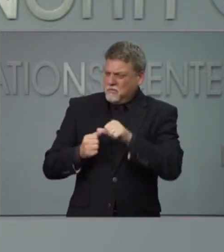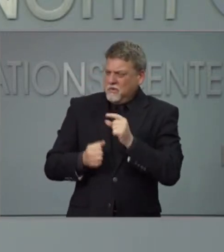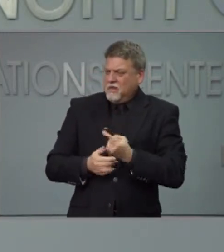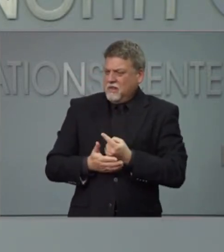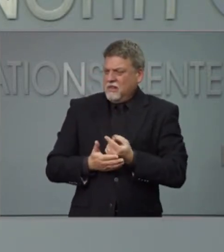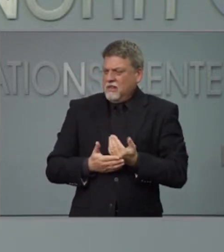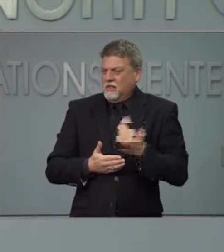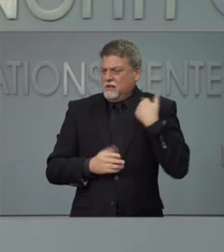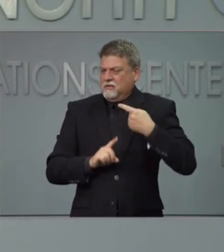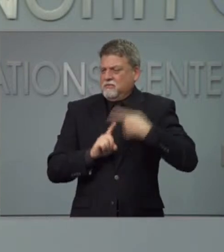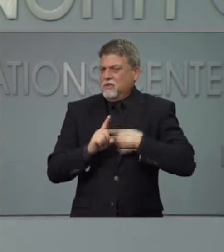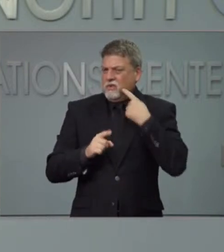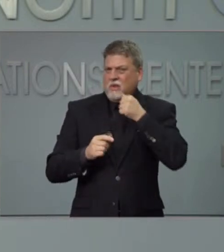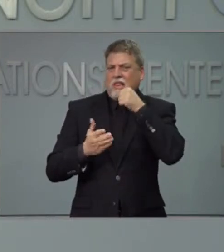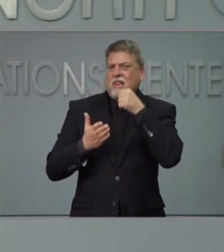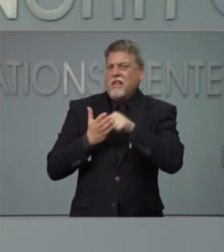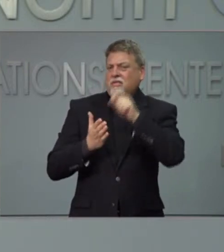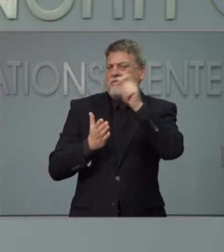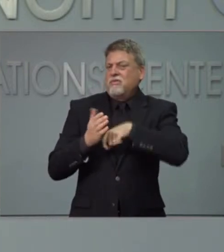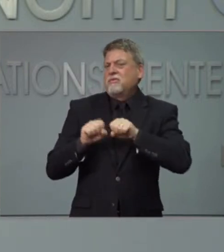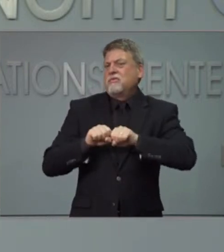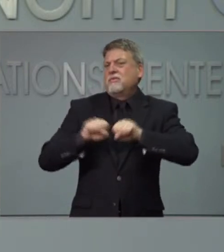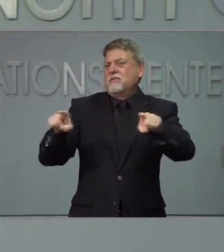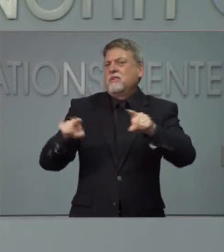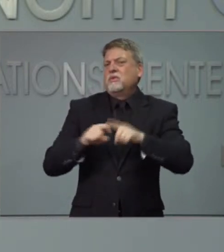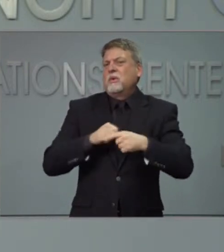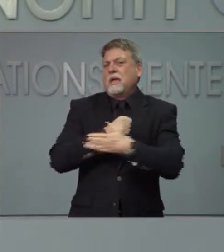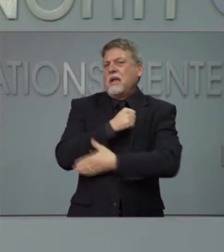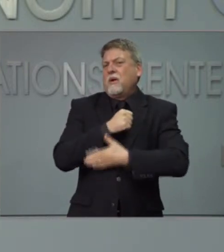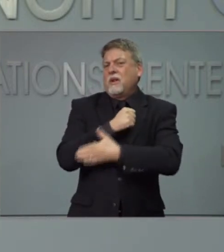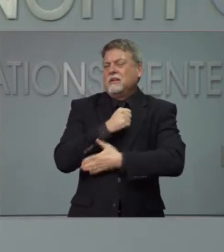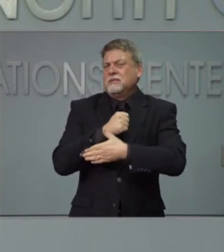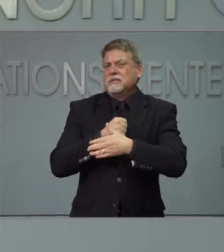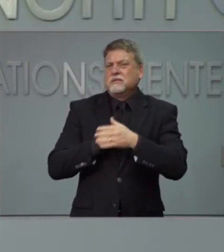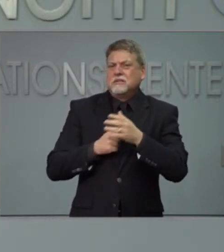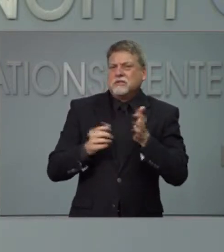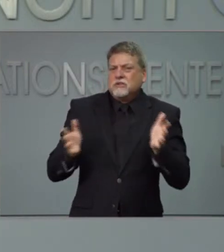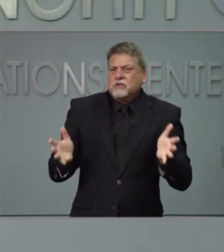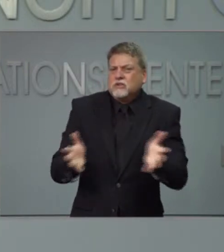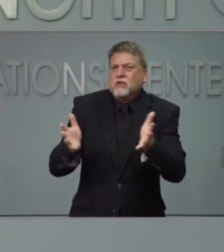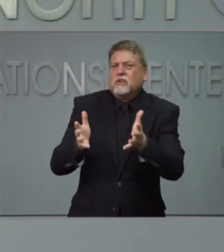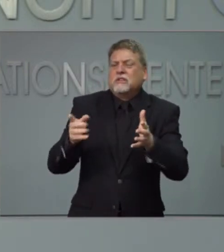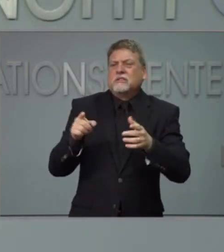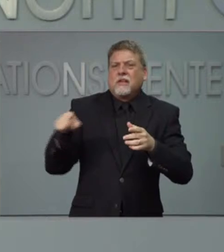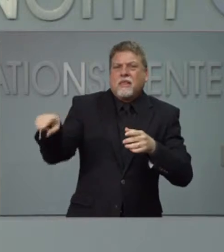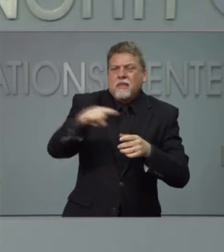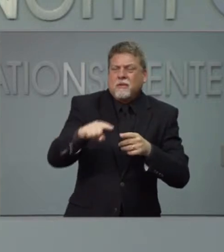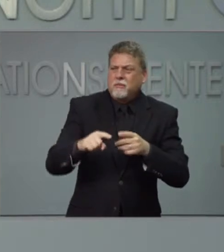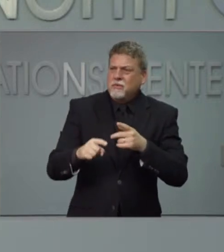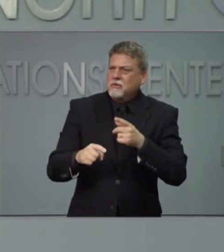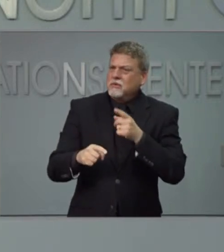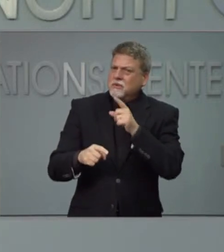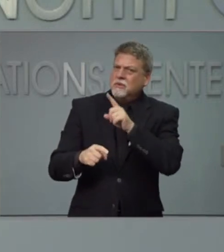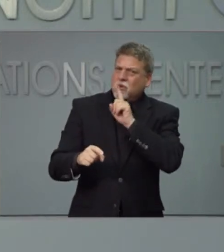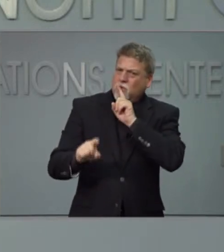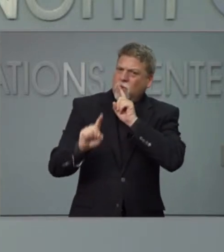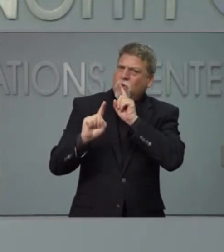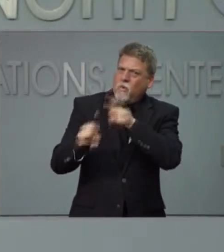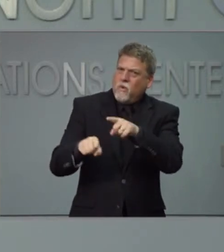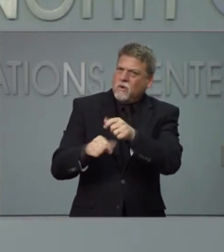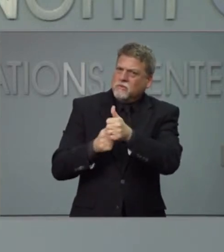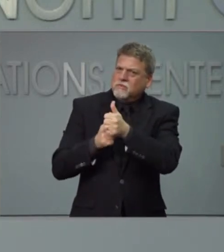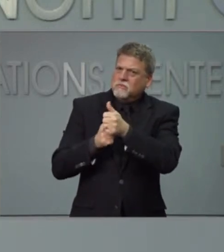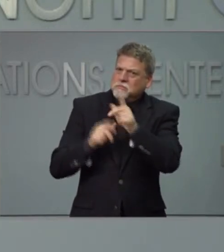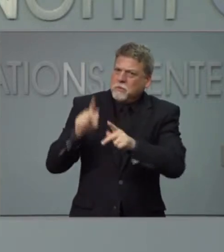various counties talking about potential steps they could take with increased enforcement. Several of them who talked to us said they were reluctant to do that at